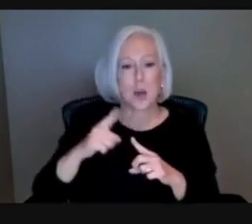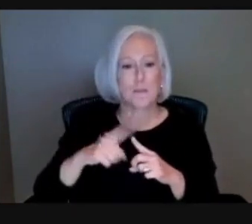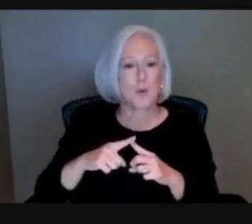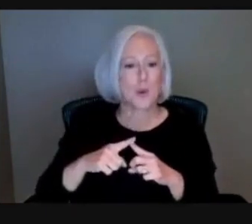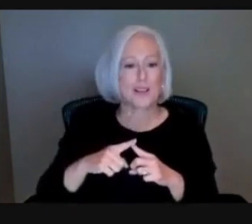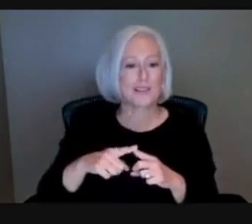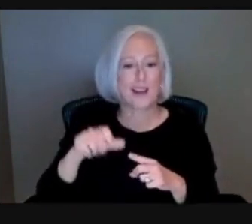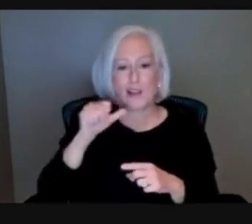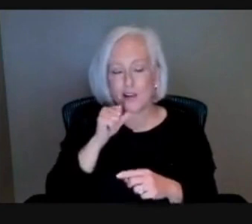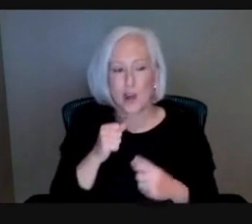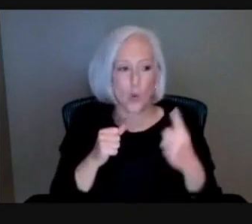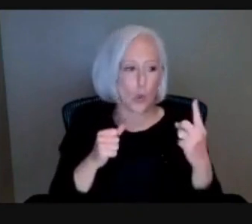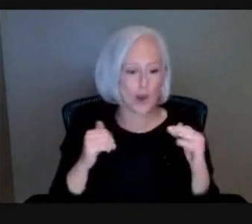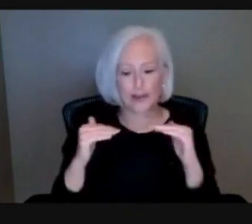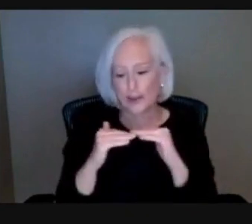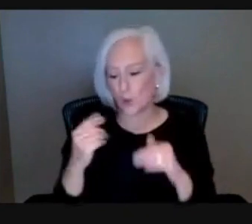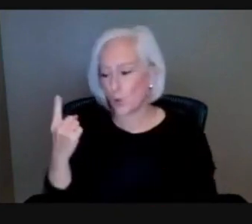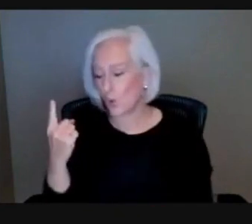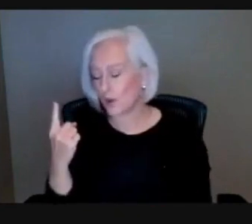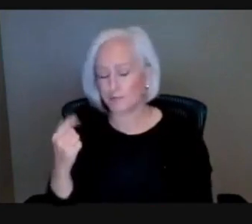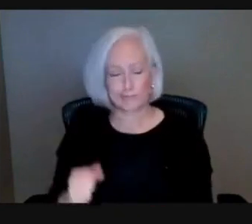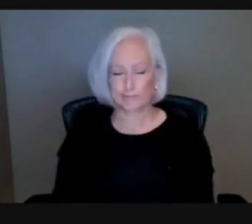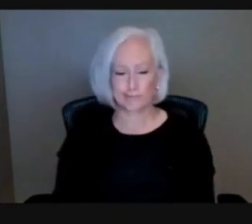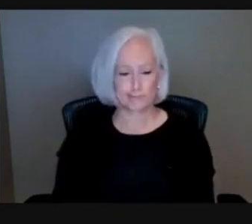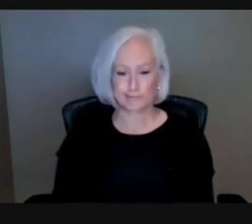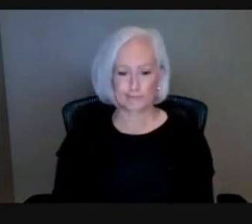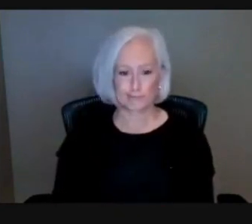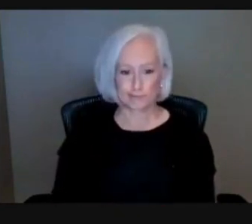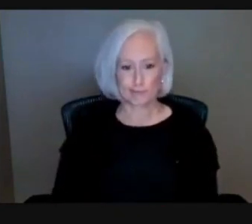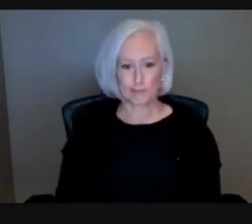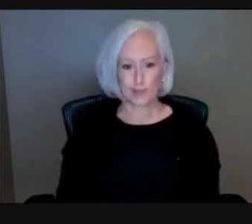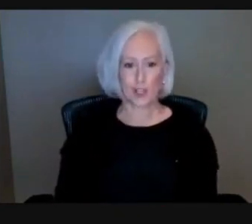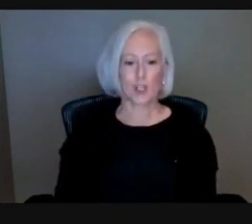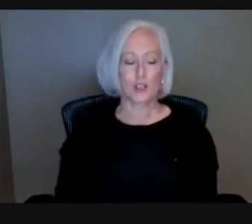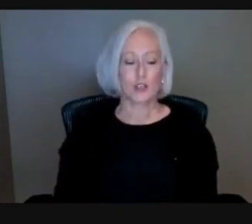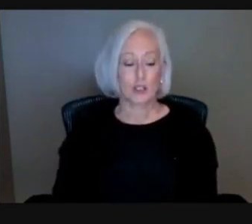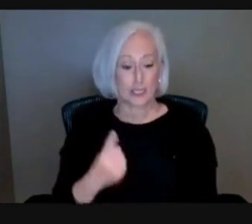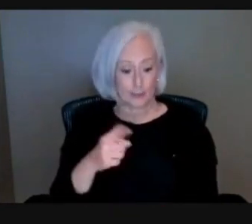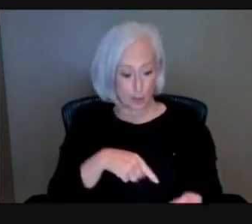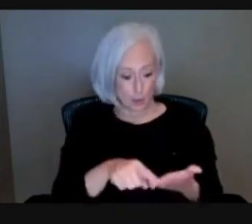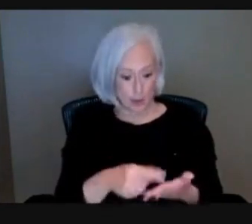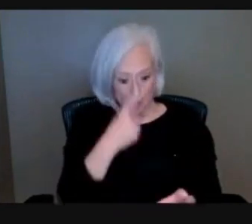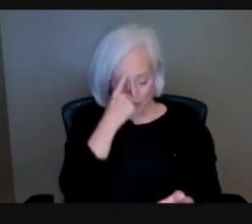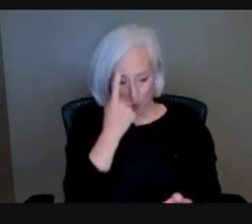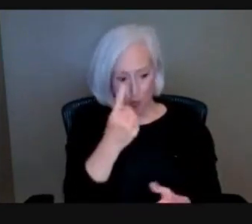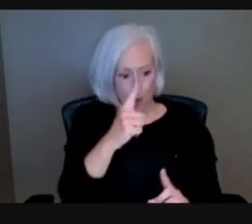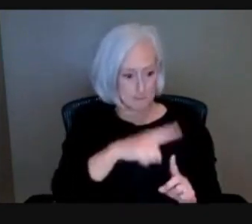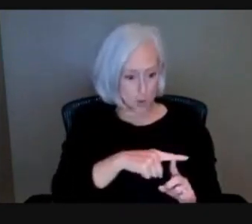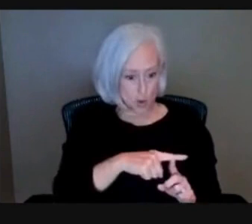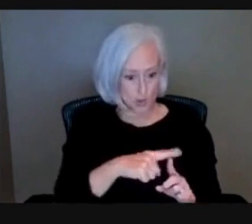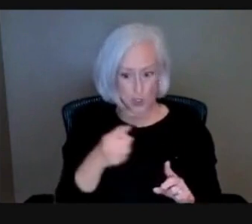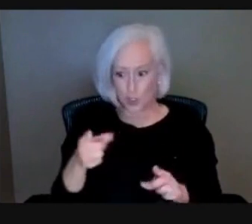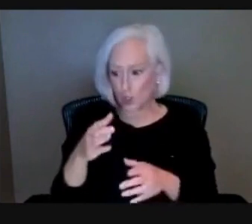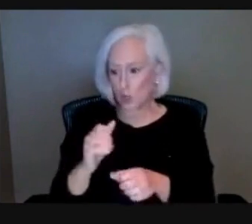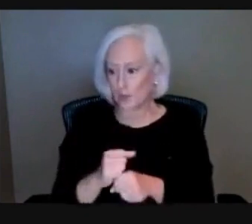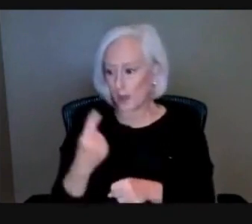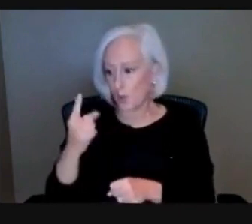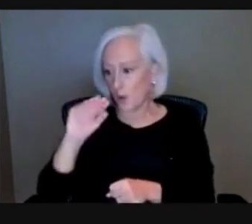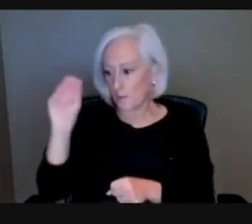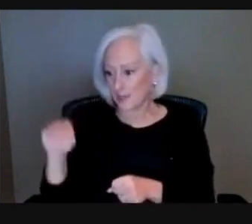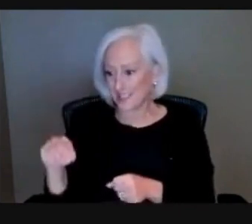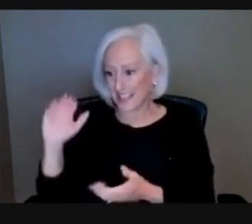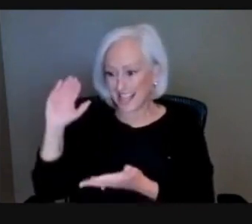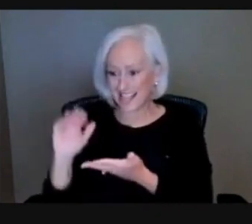for point. So it's not 1 point that you pay and you get 1 point less. Interest